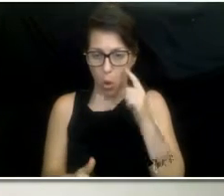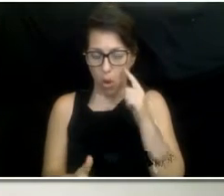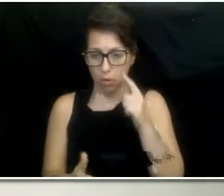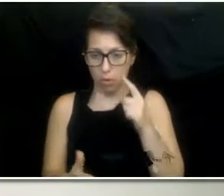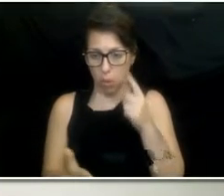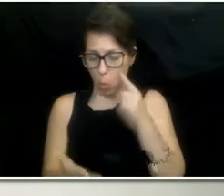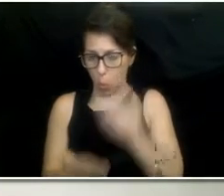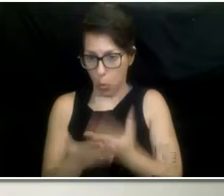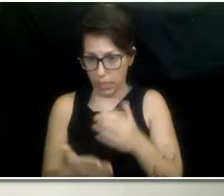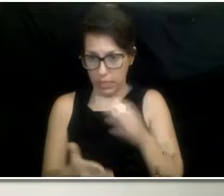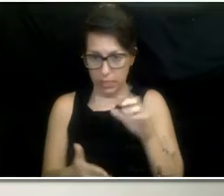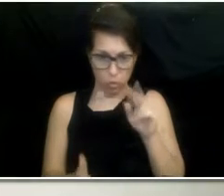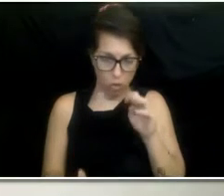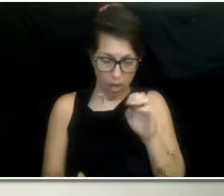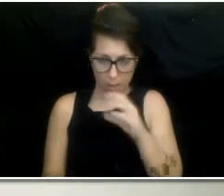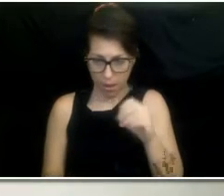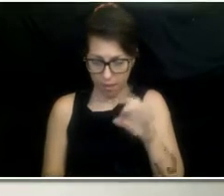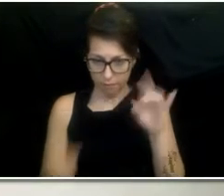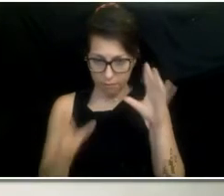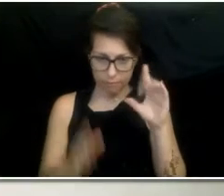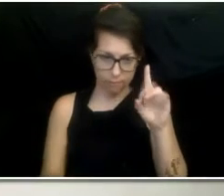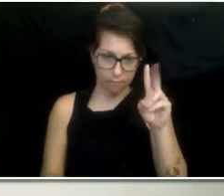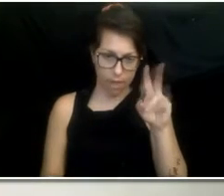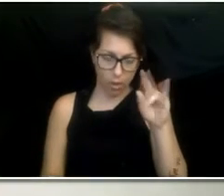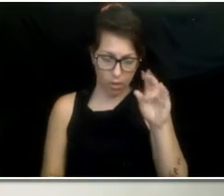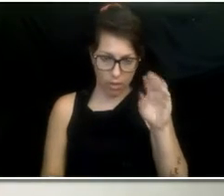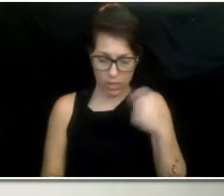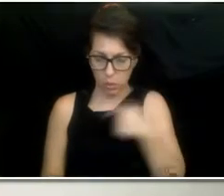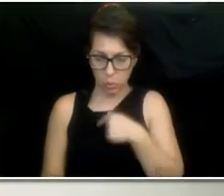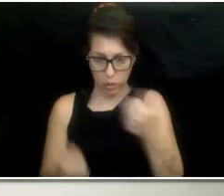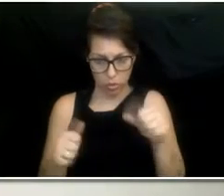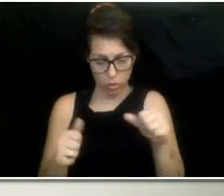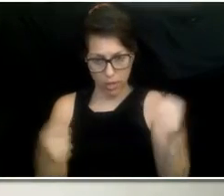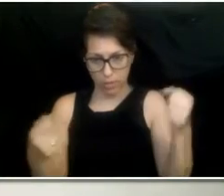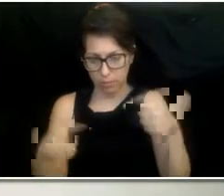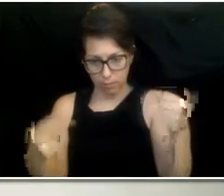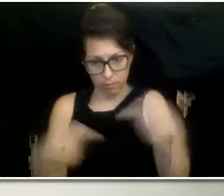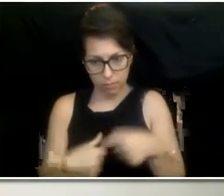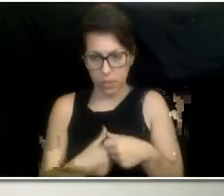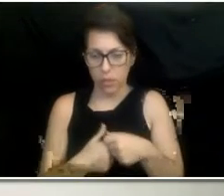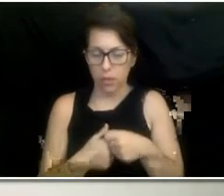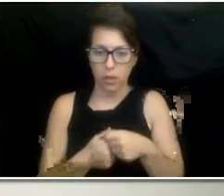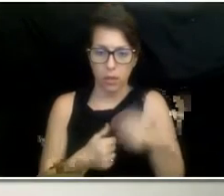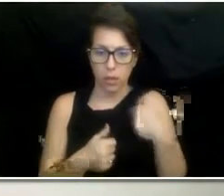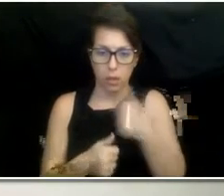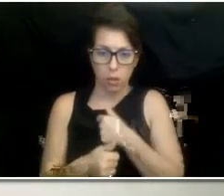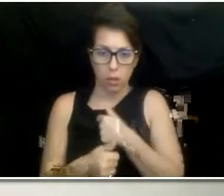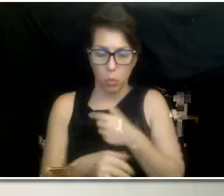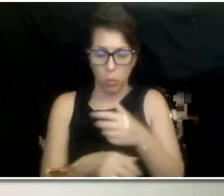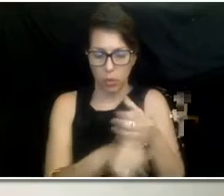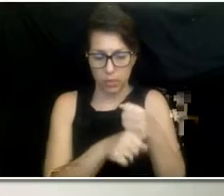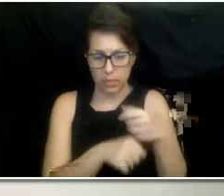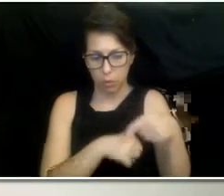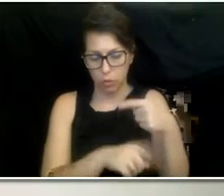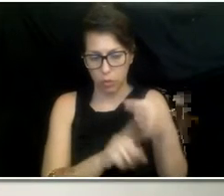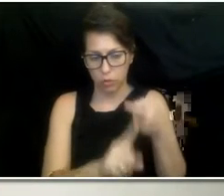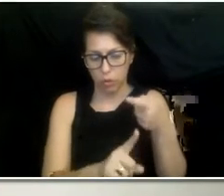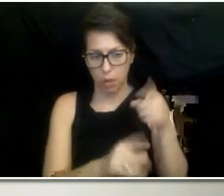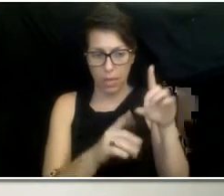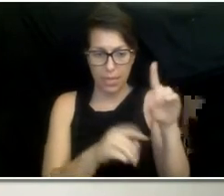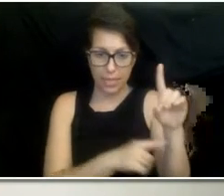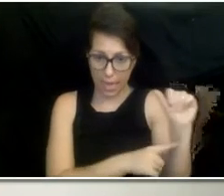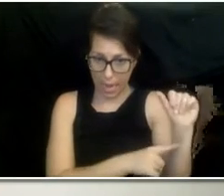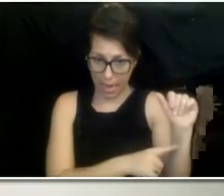uses restorative justice circles to address intimate partner violence through cares and separately with young people in schools we continue to see that young people and the